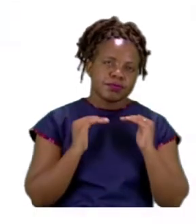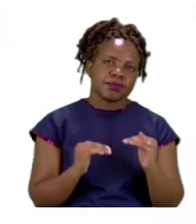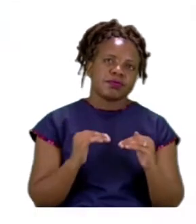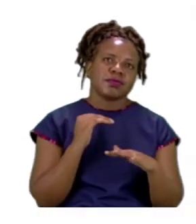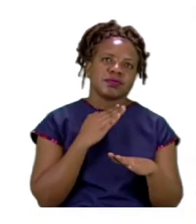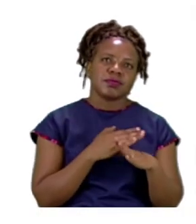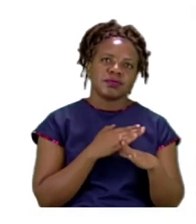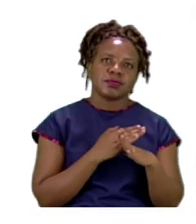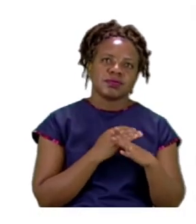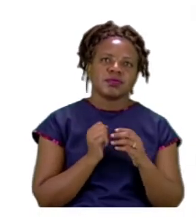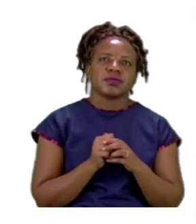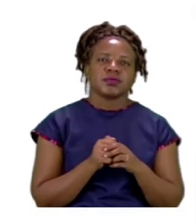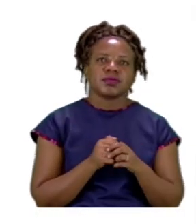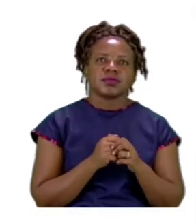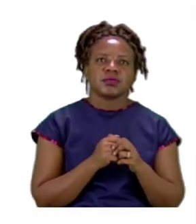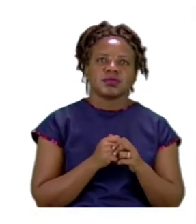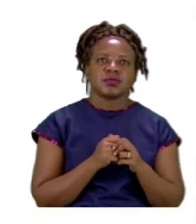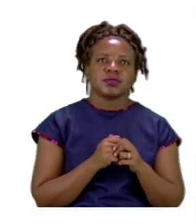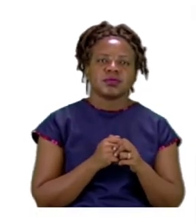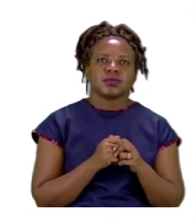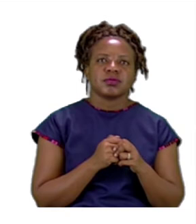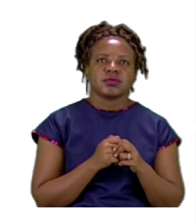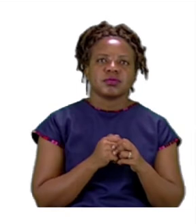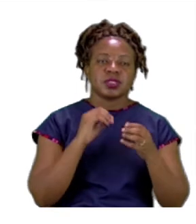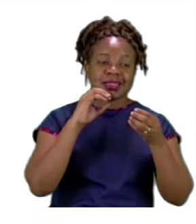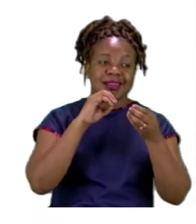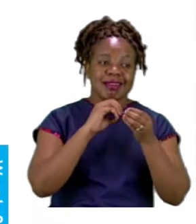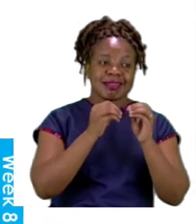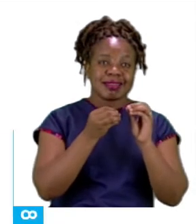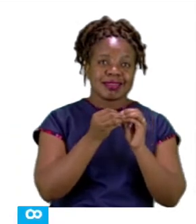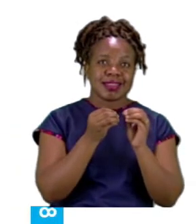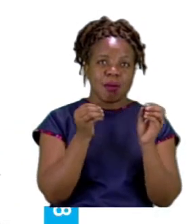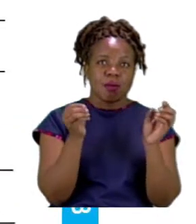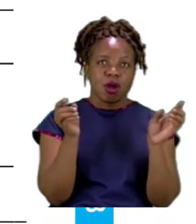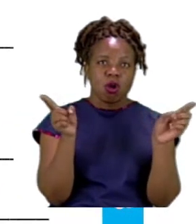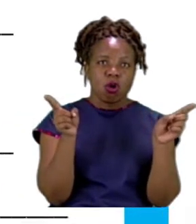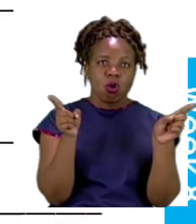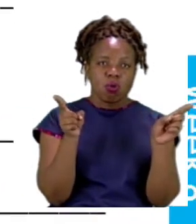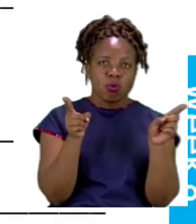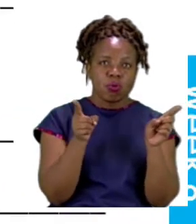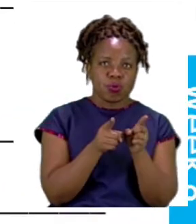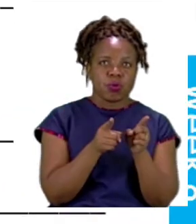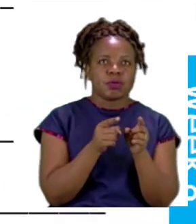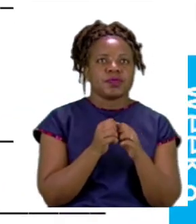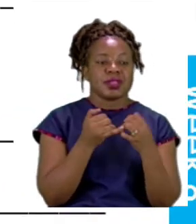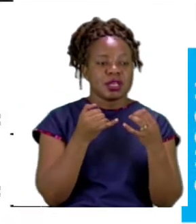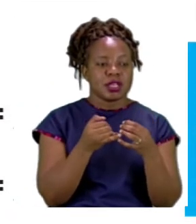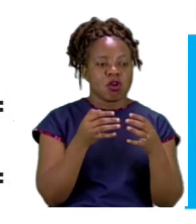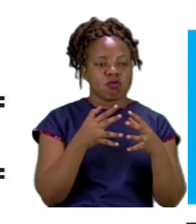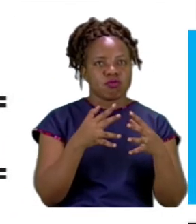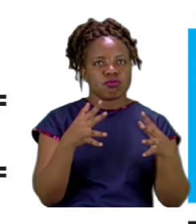our exercise is asking us to write the number in standard form. So let us take a look at what